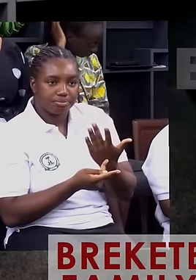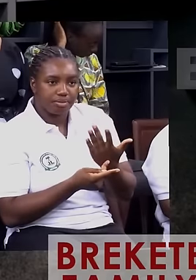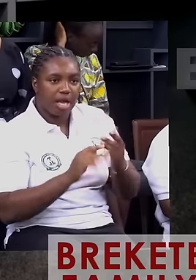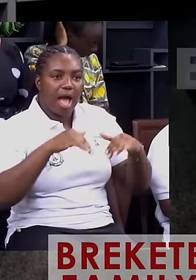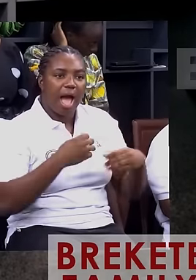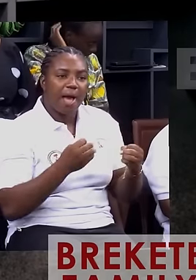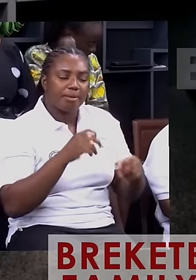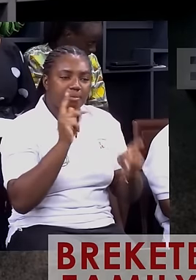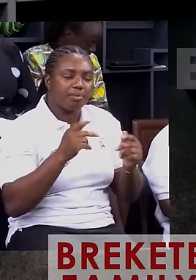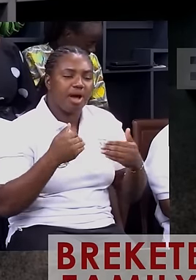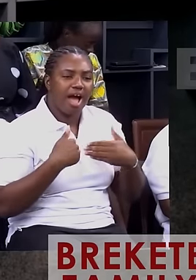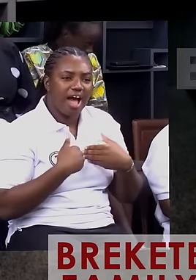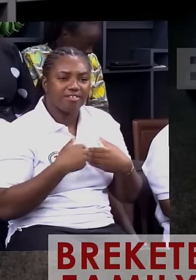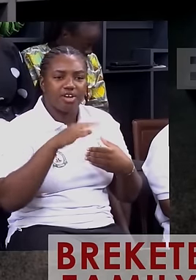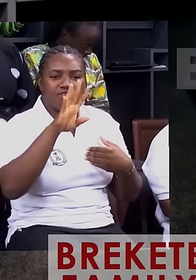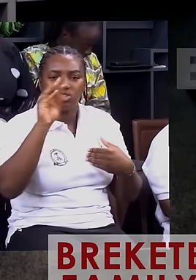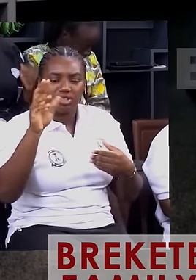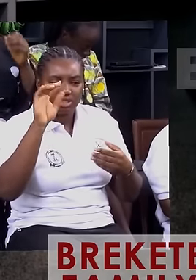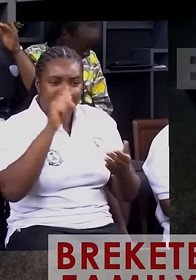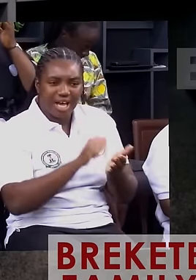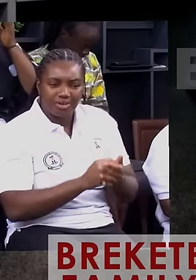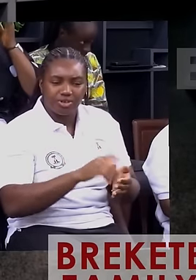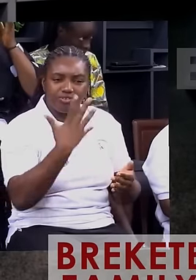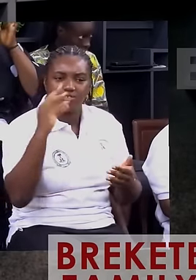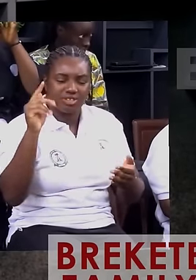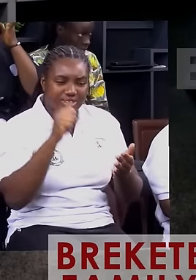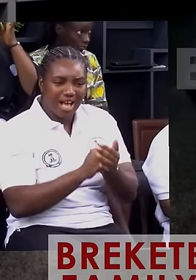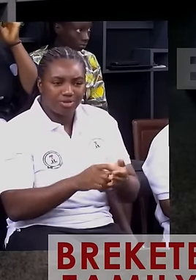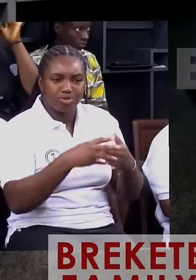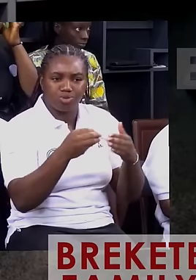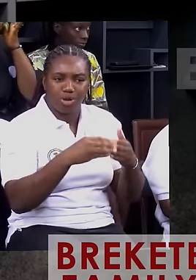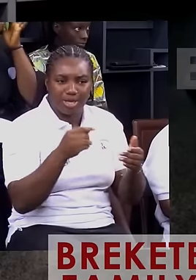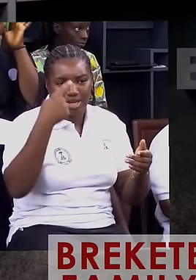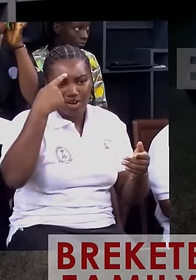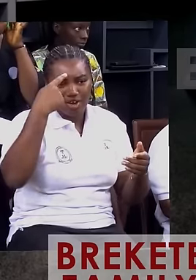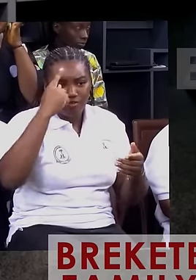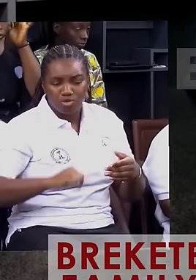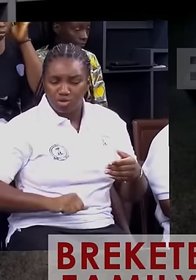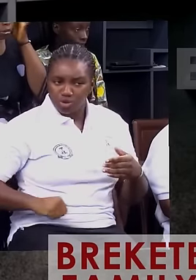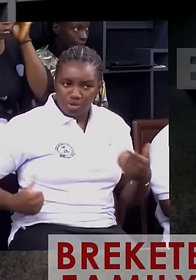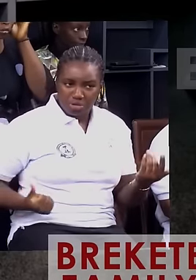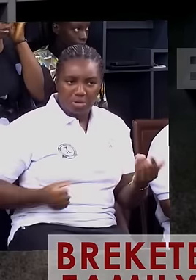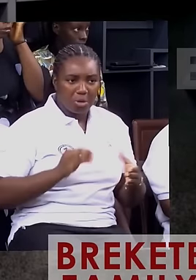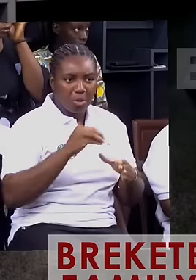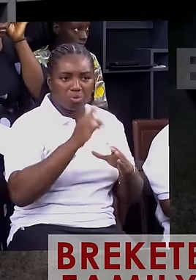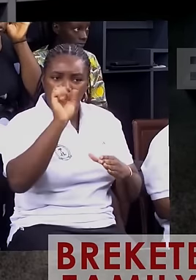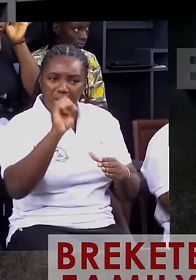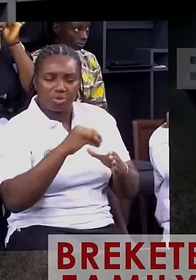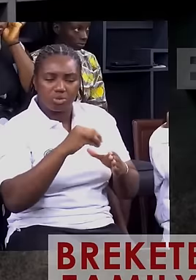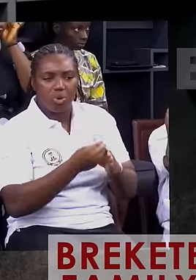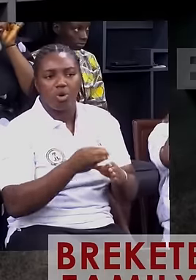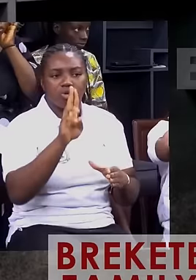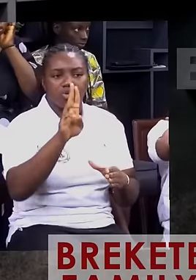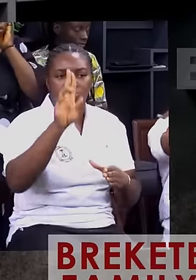have $40,000, $50,000 to go to India for transplant, or even US or UK? And